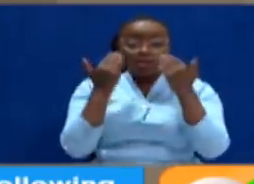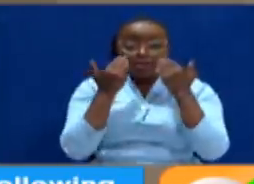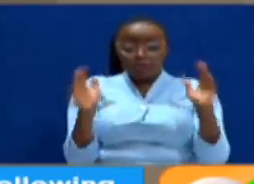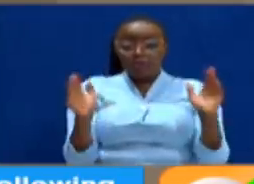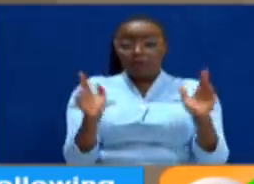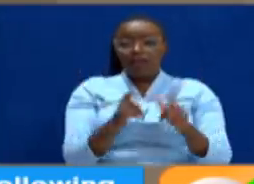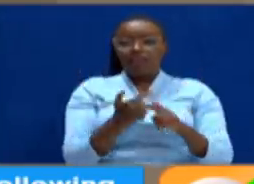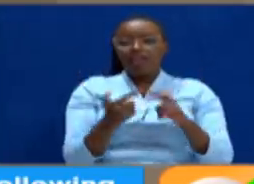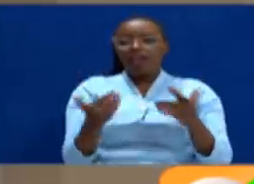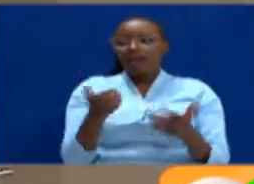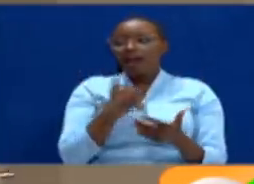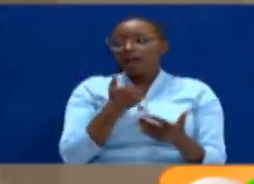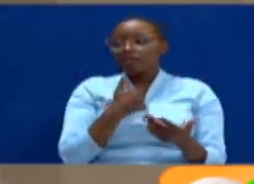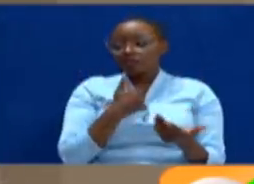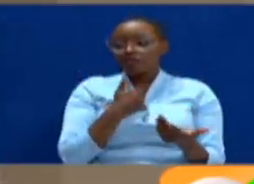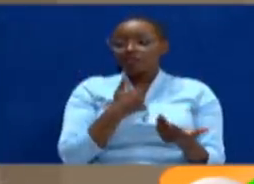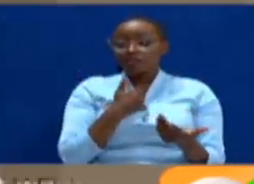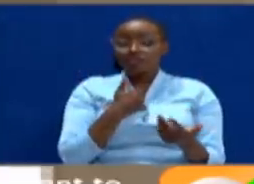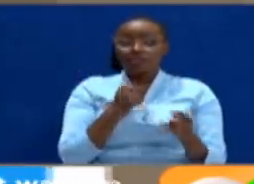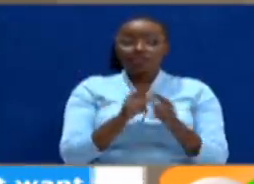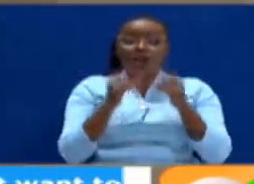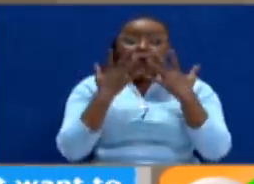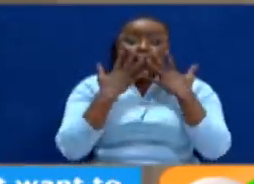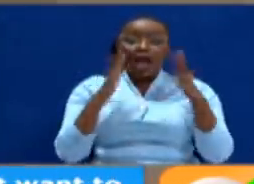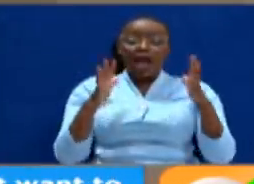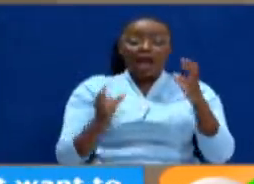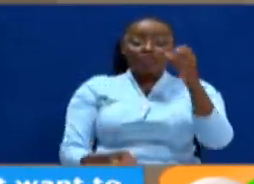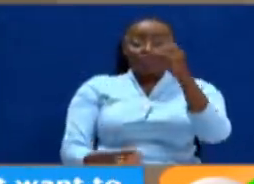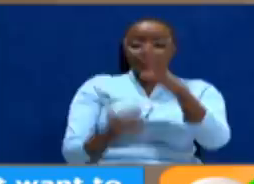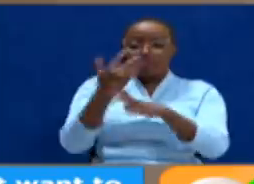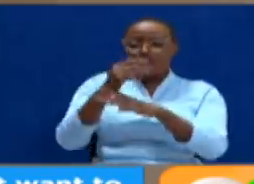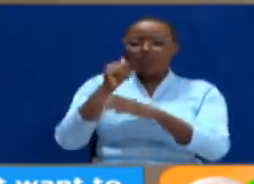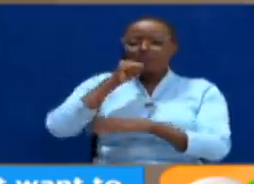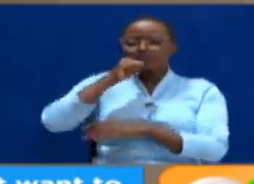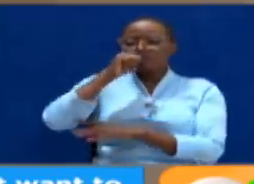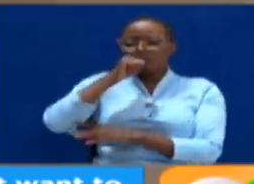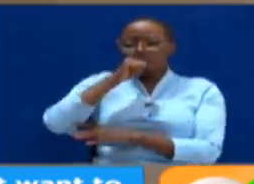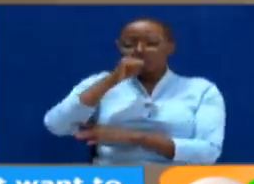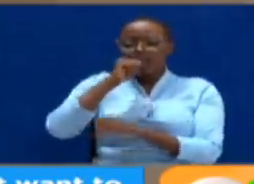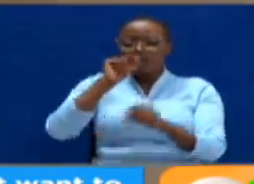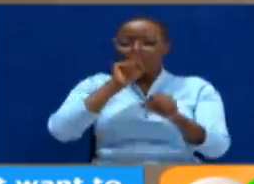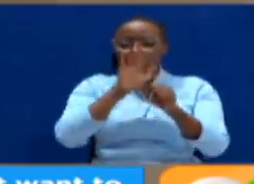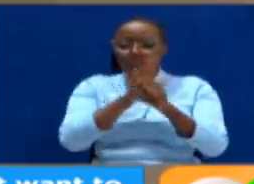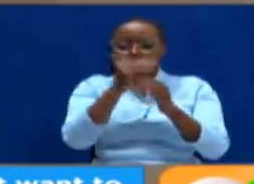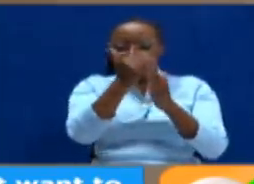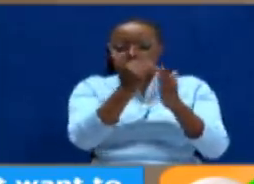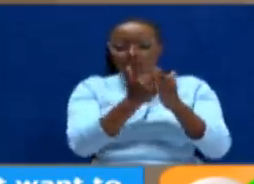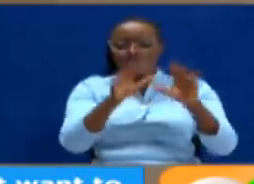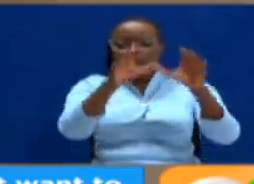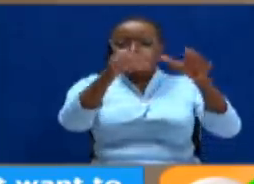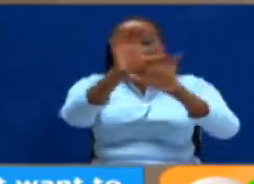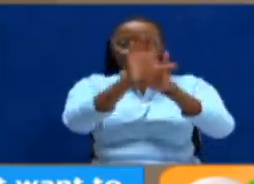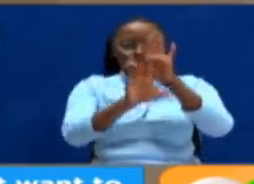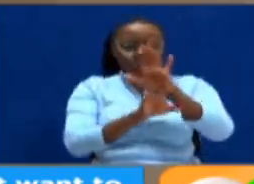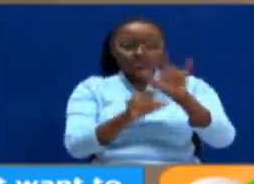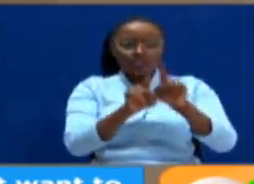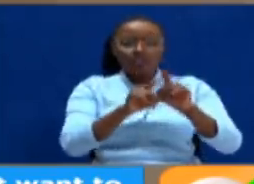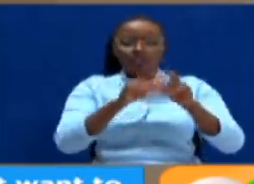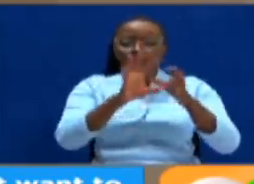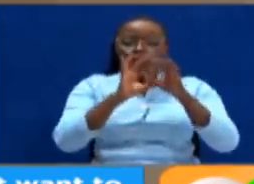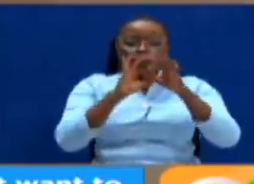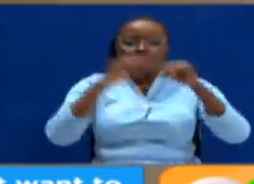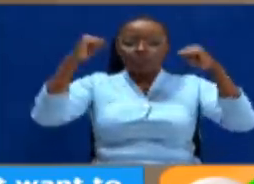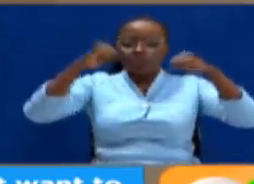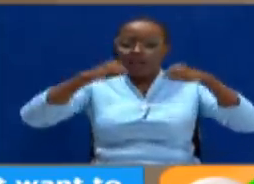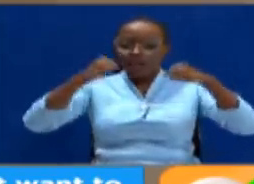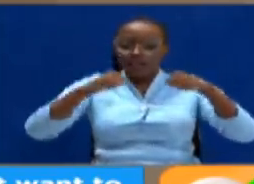there will be a glamorous launch of our manifesto, party constitution, we'll cover coalition it agreement, and so on